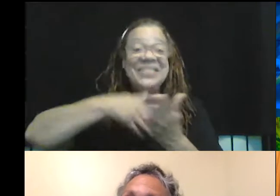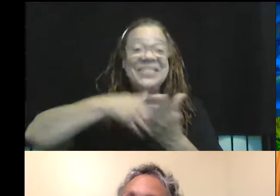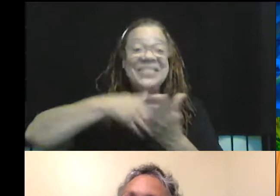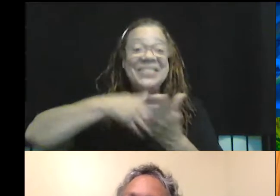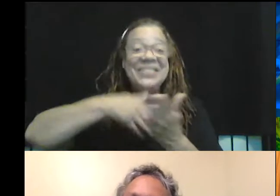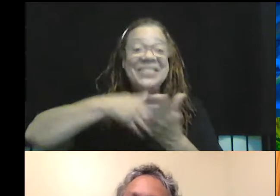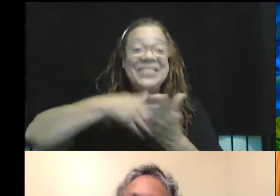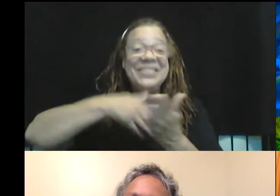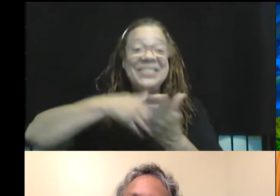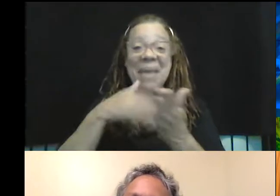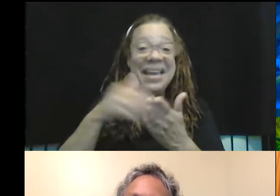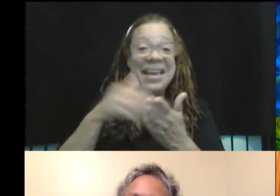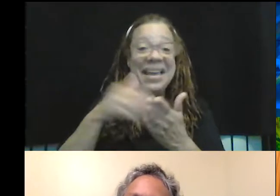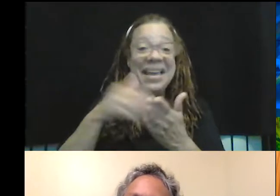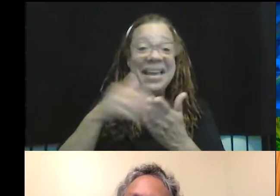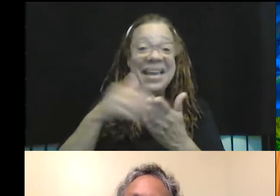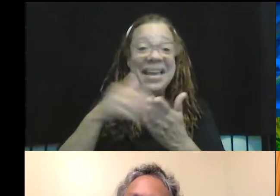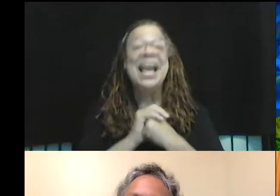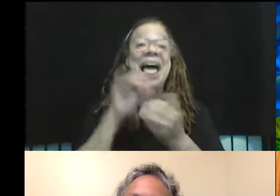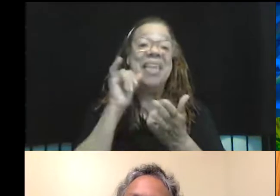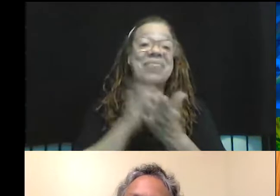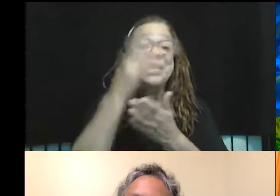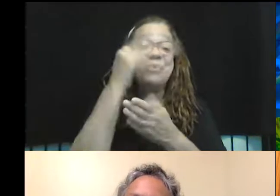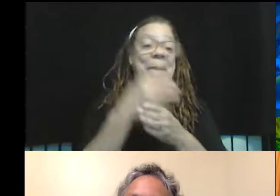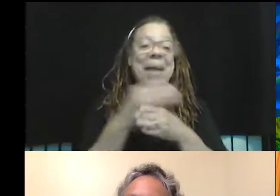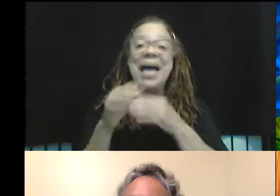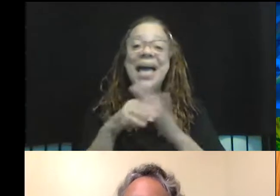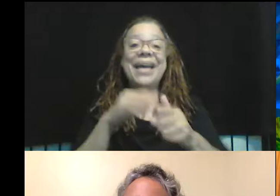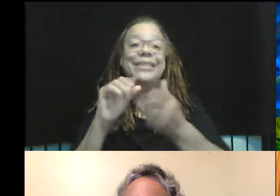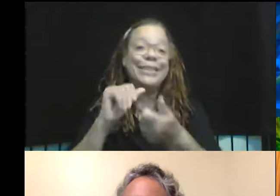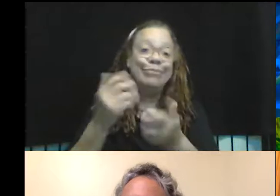great. But yeah, that's why my hands look messed up.